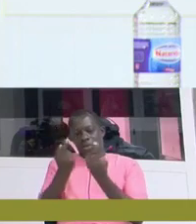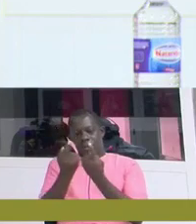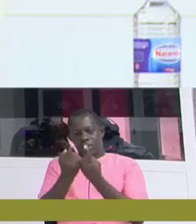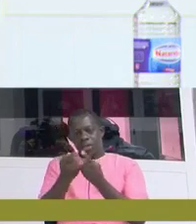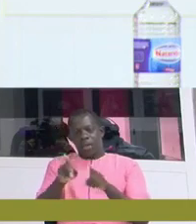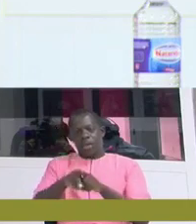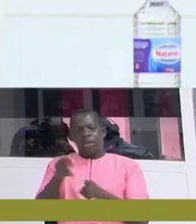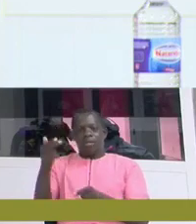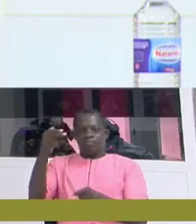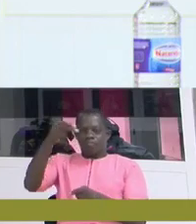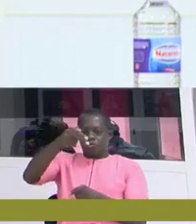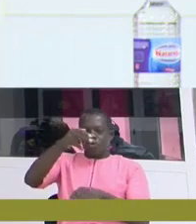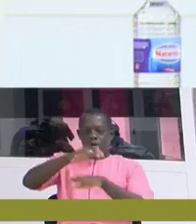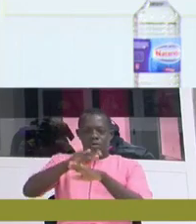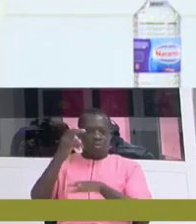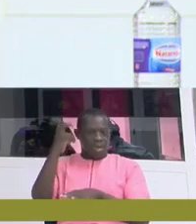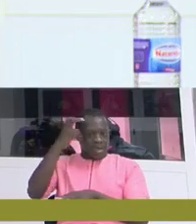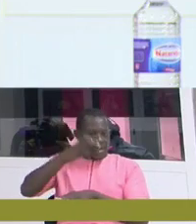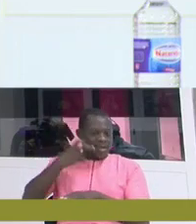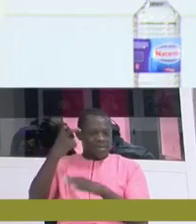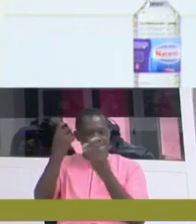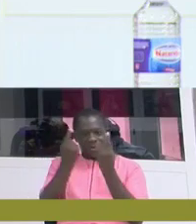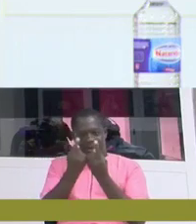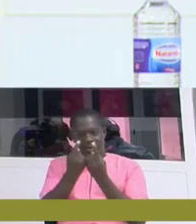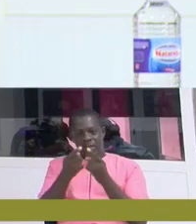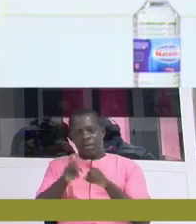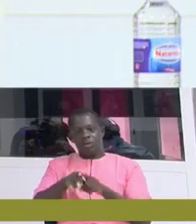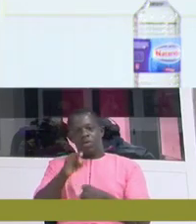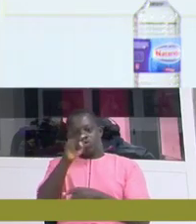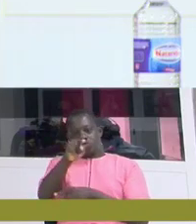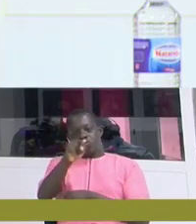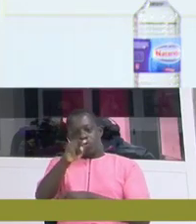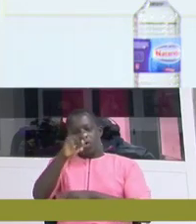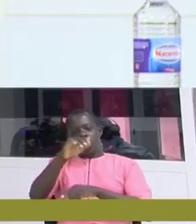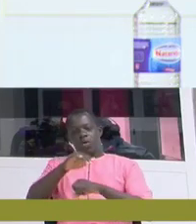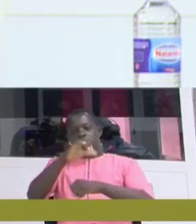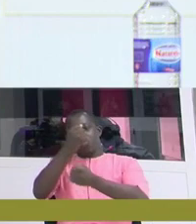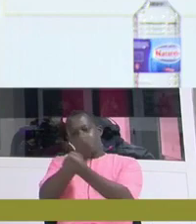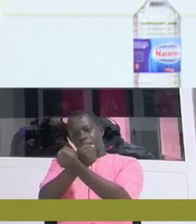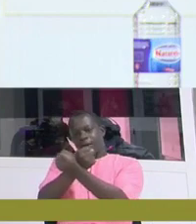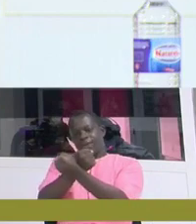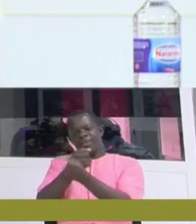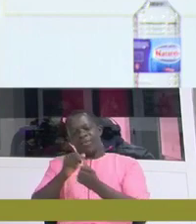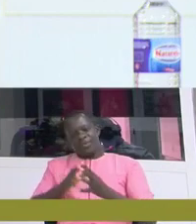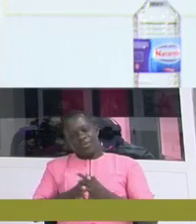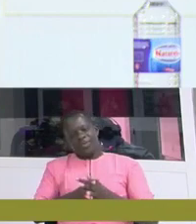like this. Alo atulokon. And put it inside on Aka his ear. You are under arrest. And said to him, you are under arrest.